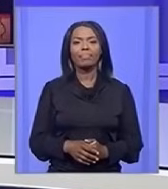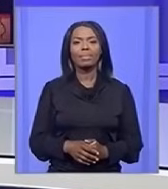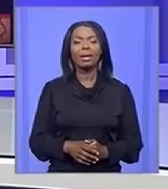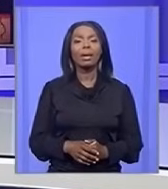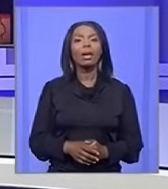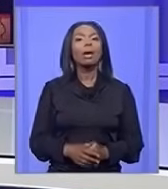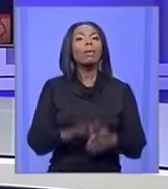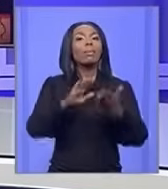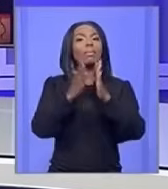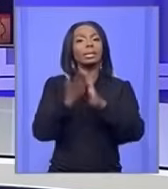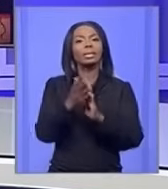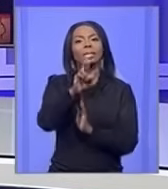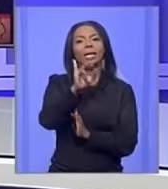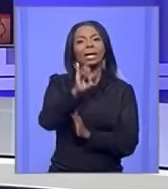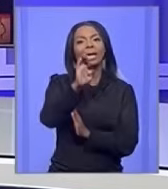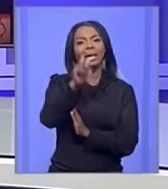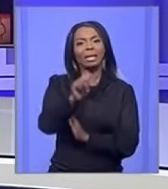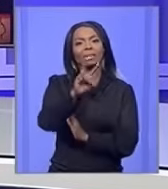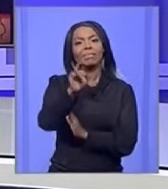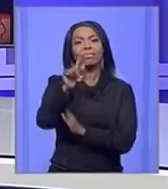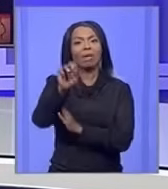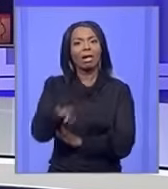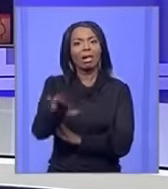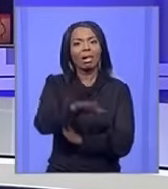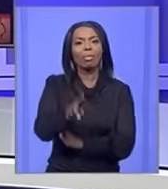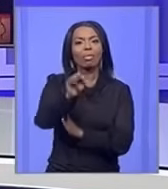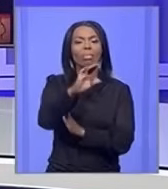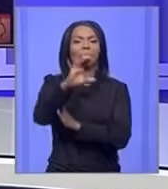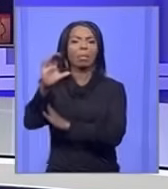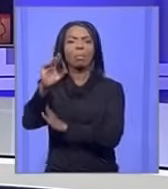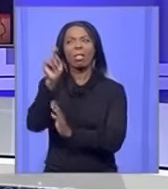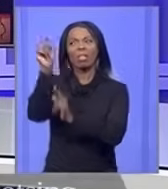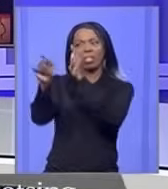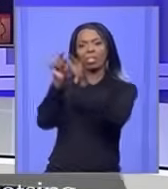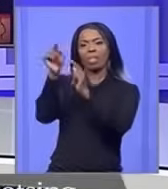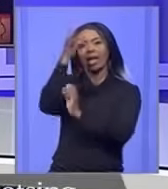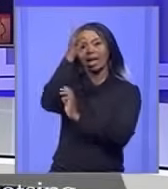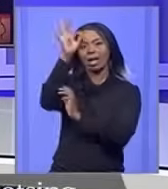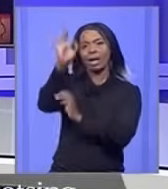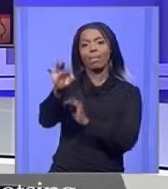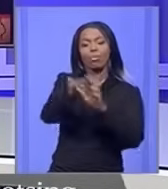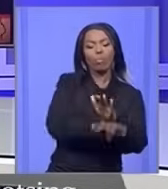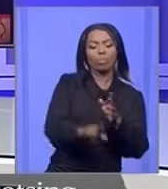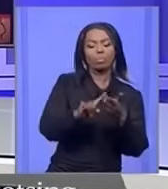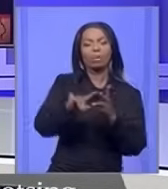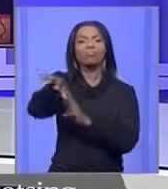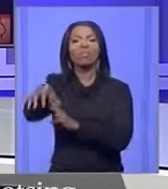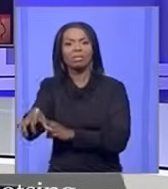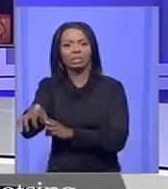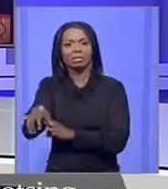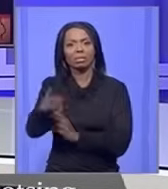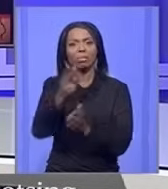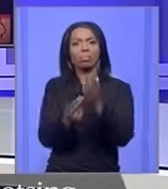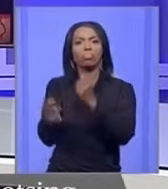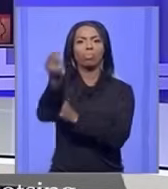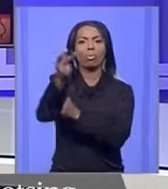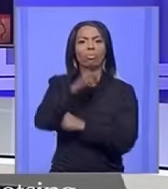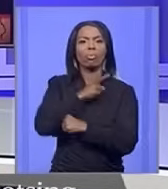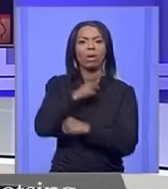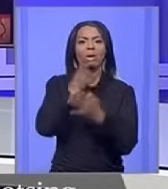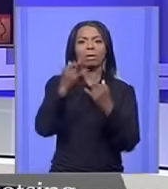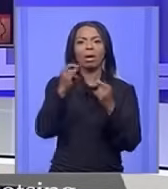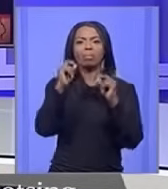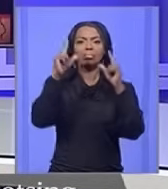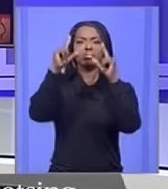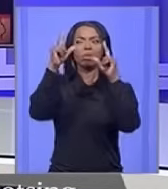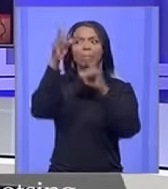Badudi ba Ritfale ka Richi ka Northern Cape ba latofatša mmušo wa selegae le wa province ka go palelwa go nea šedi